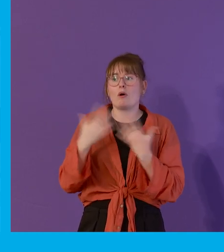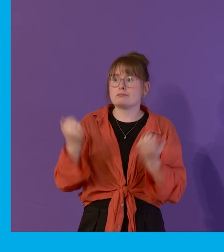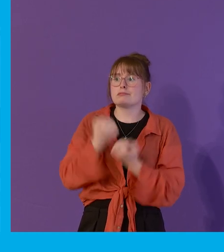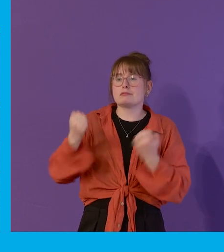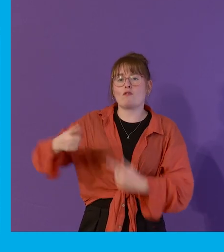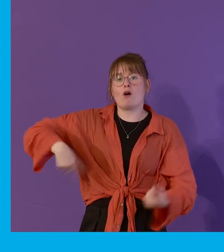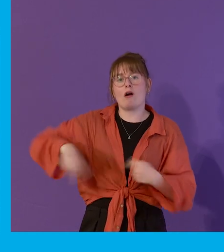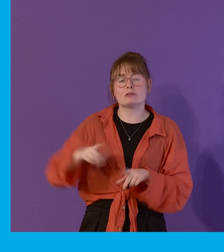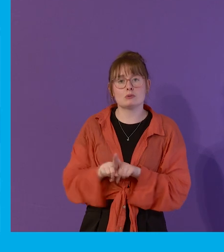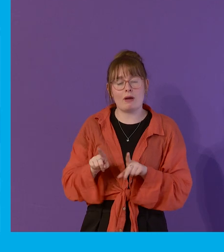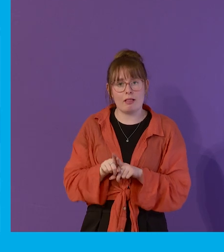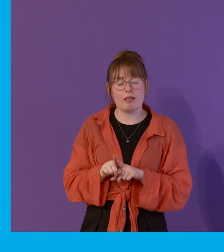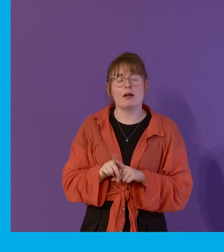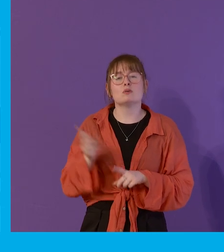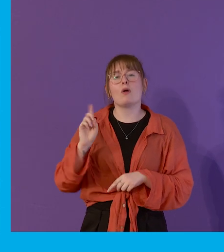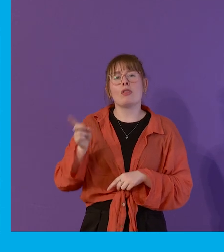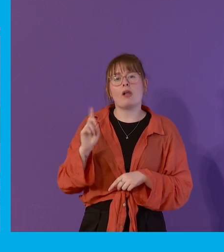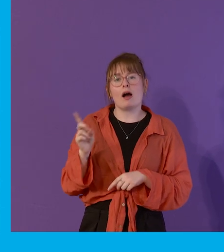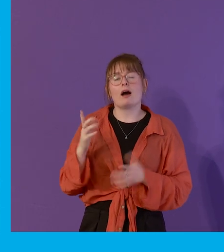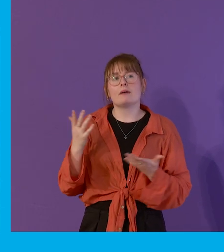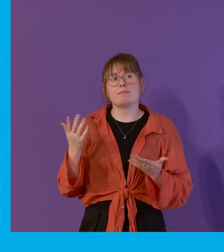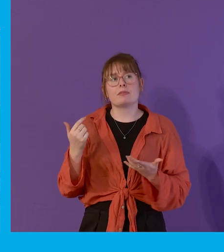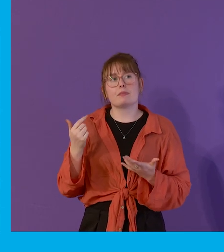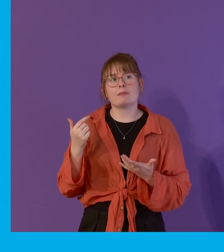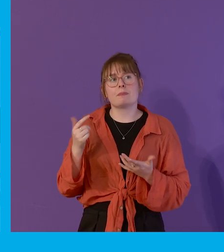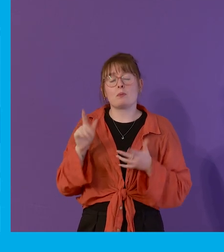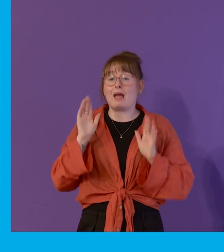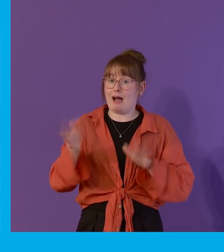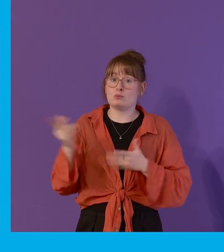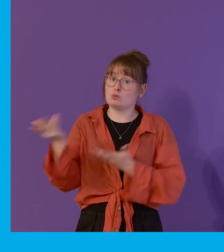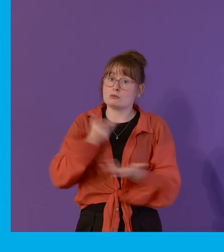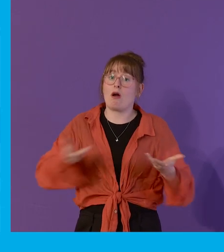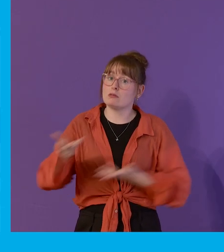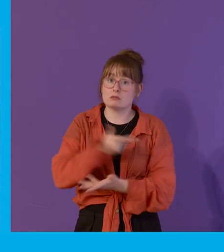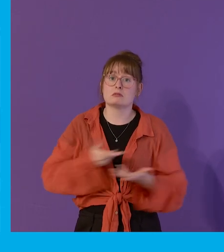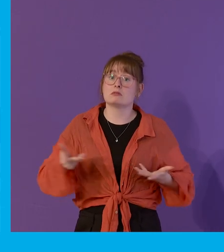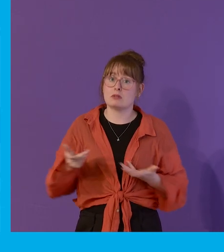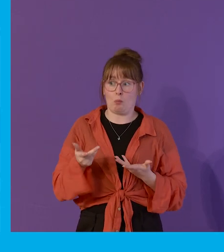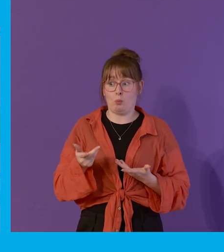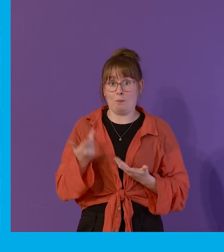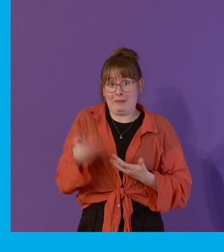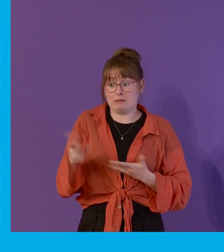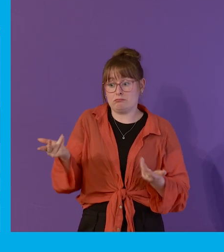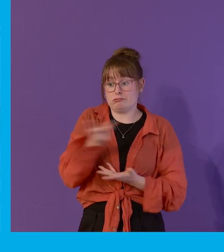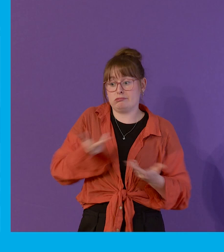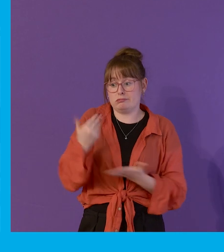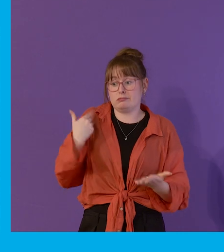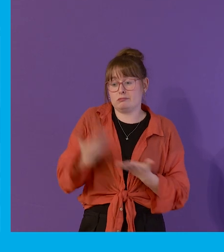us. And this is the kind of things that I think we have to discuss and essentially we are discussing in